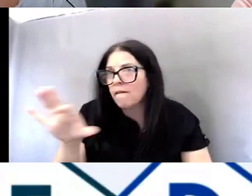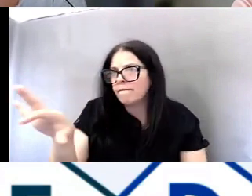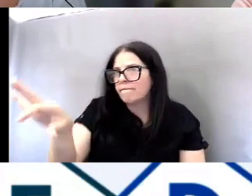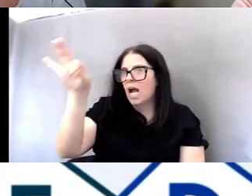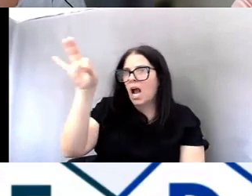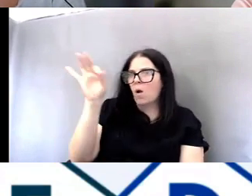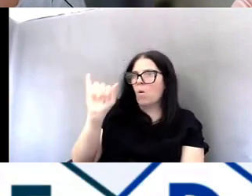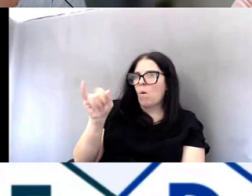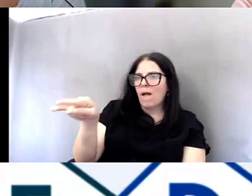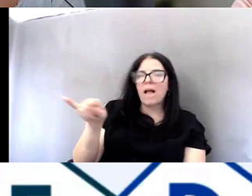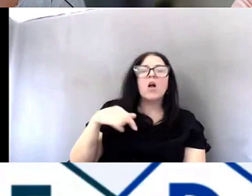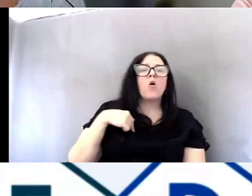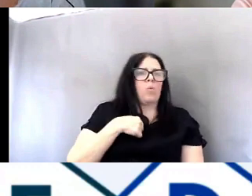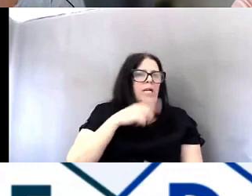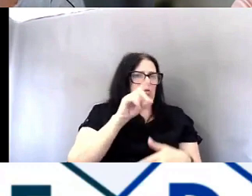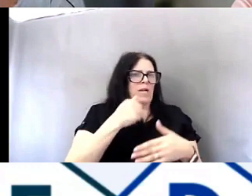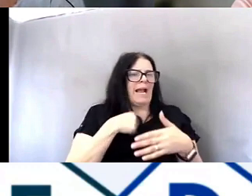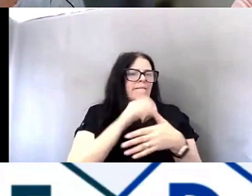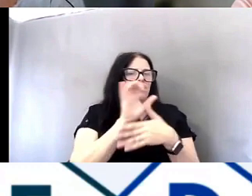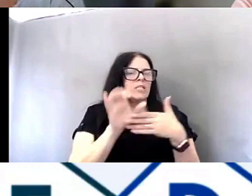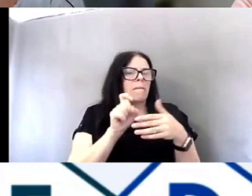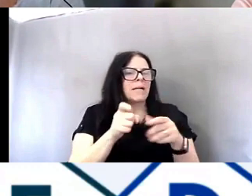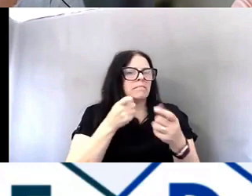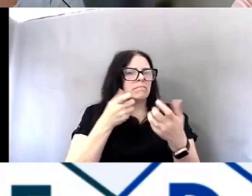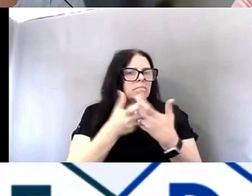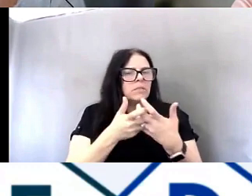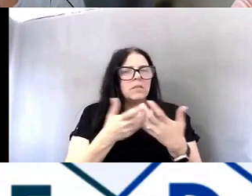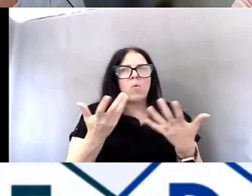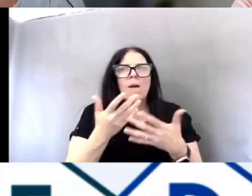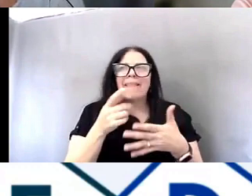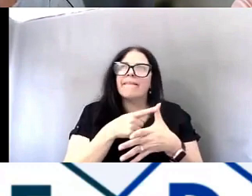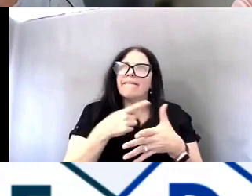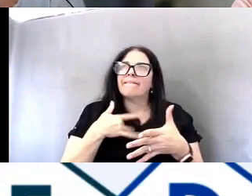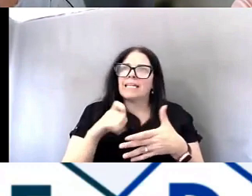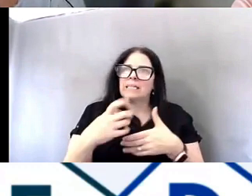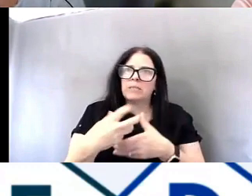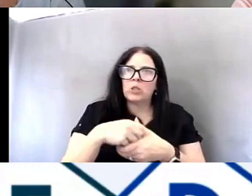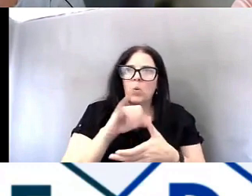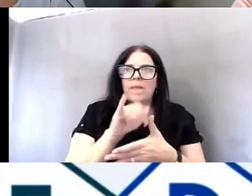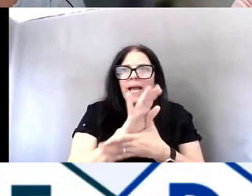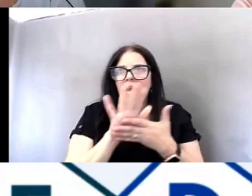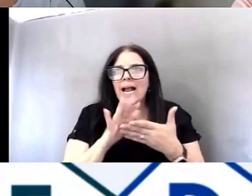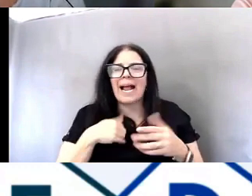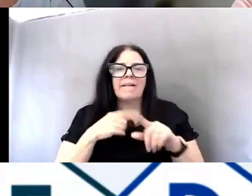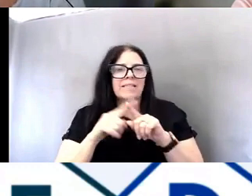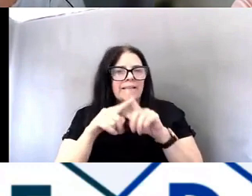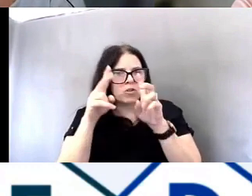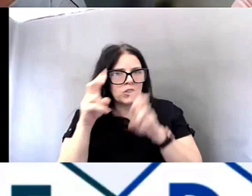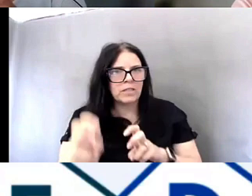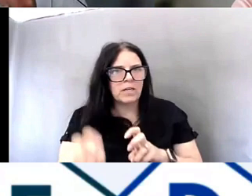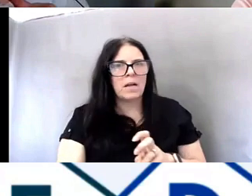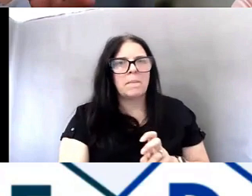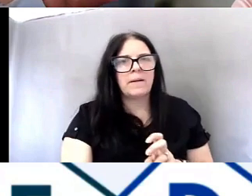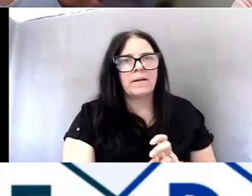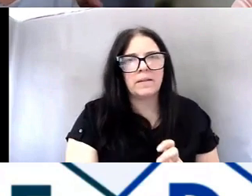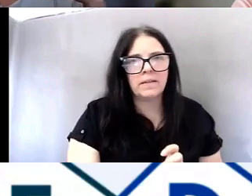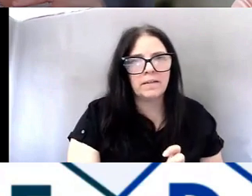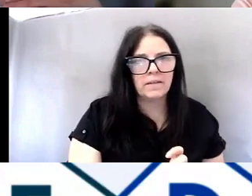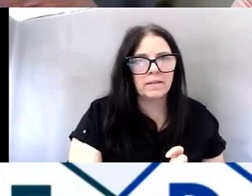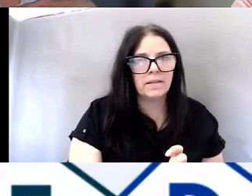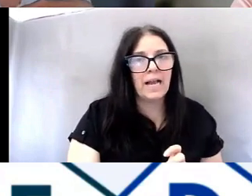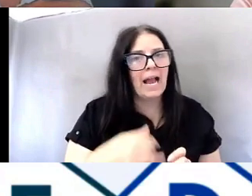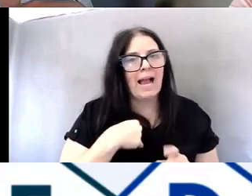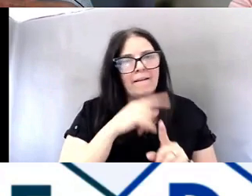certain criteria about what we want to include. We have certain topics, clear aims about